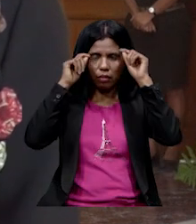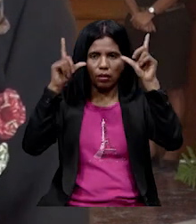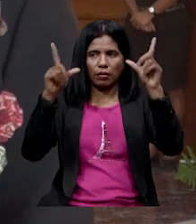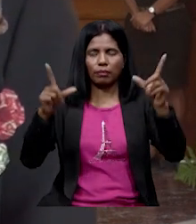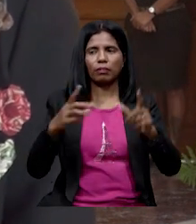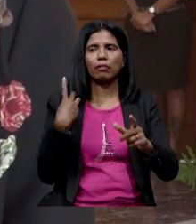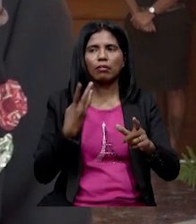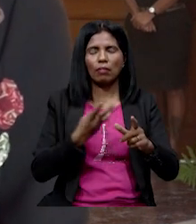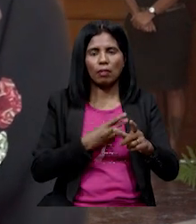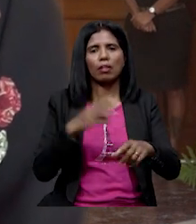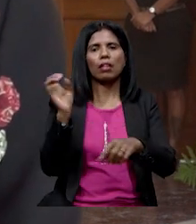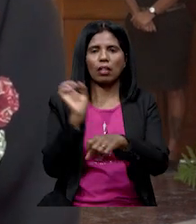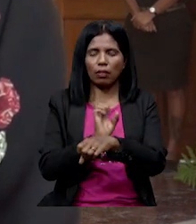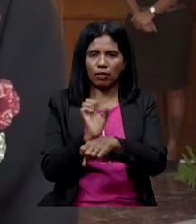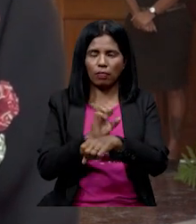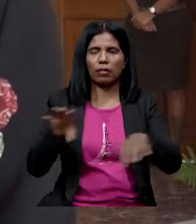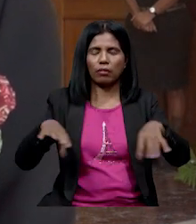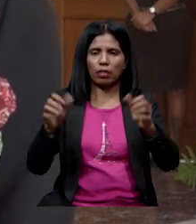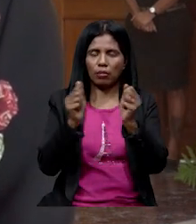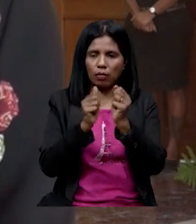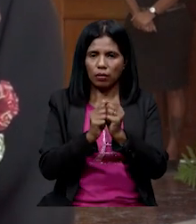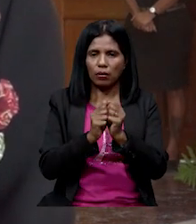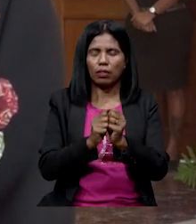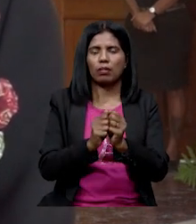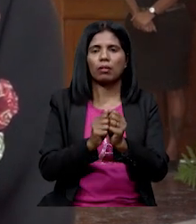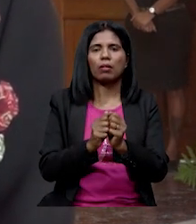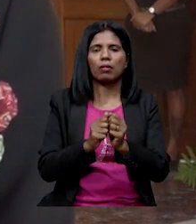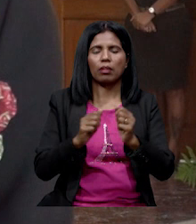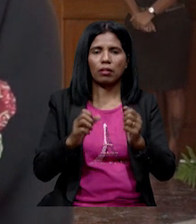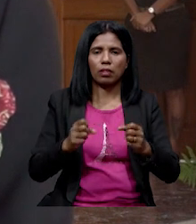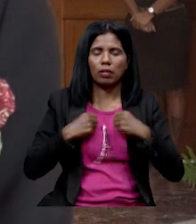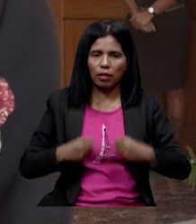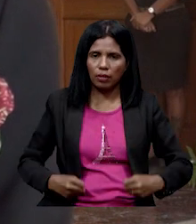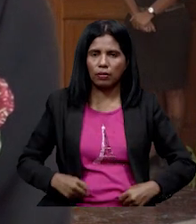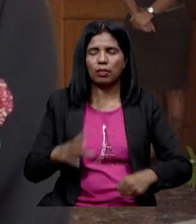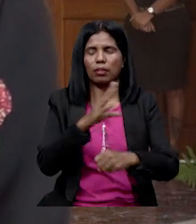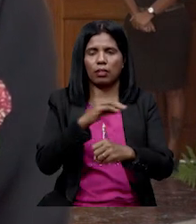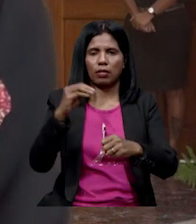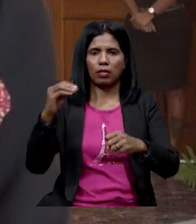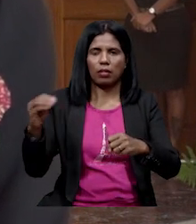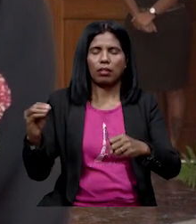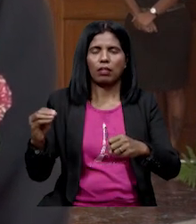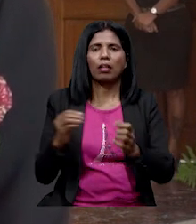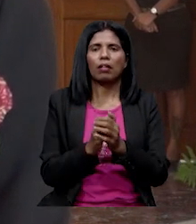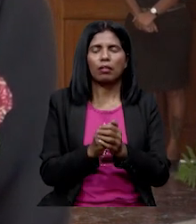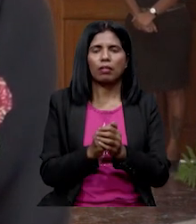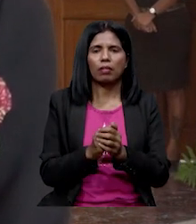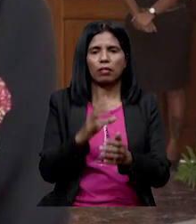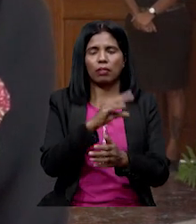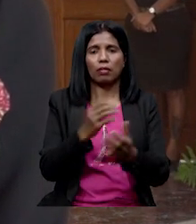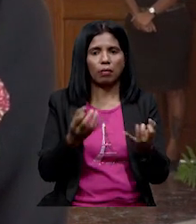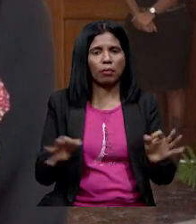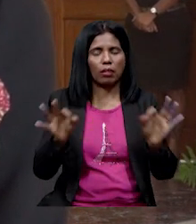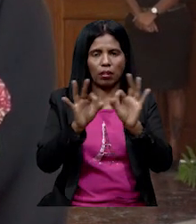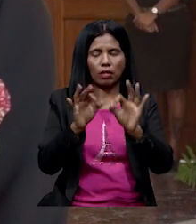also economic cooperation in medical sector, in agriculture sector, in energy sector. So I